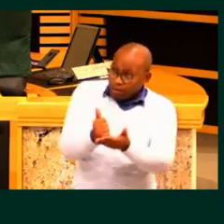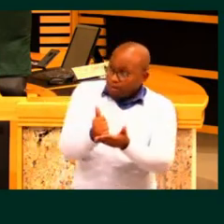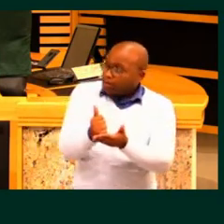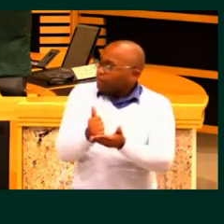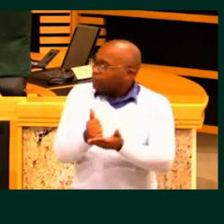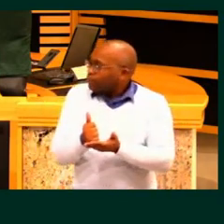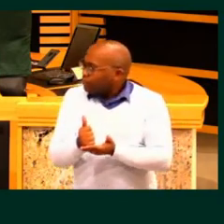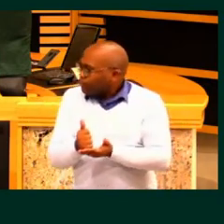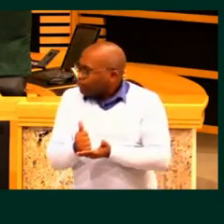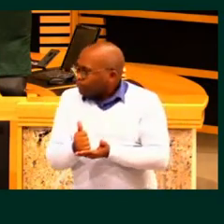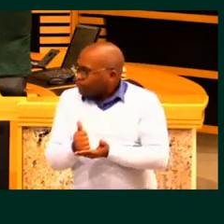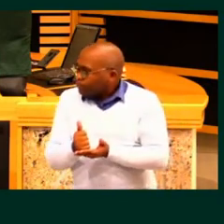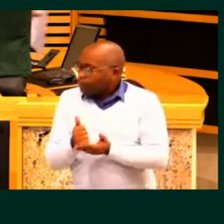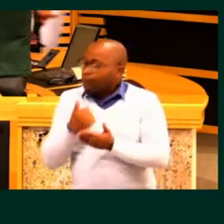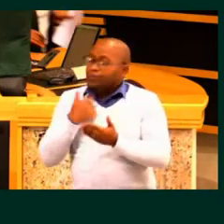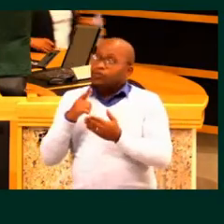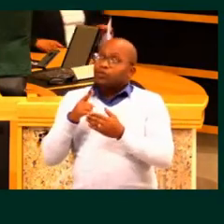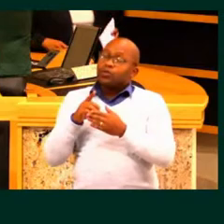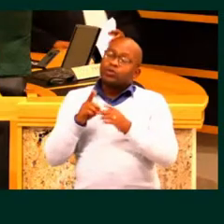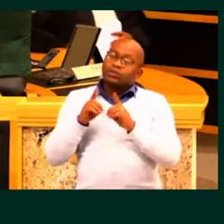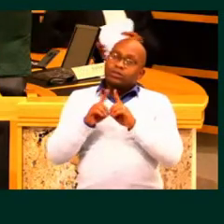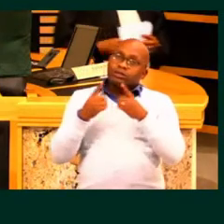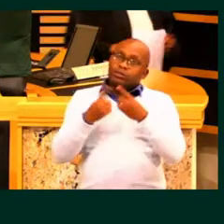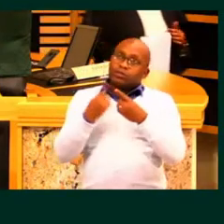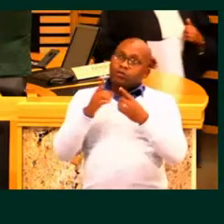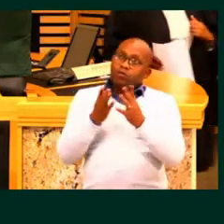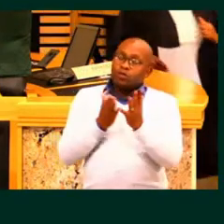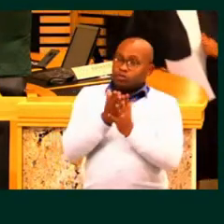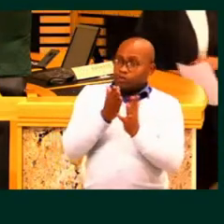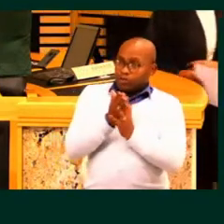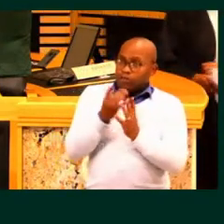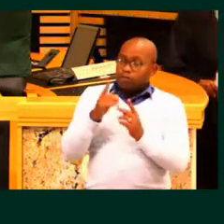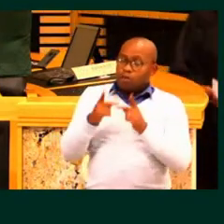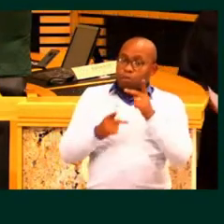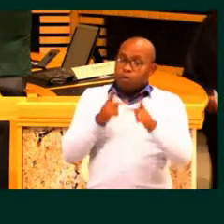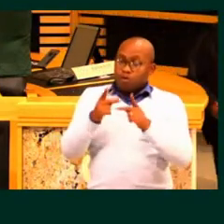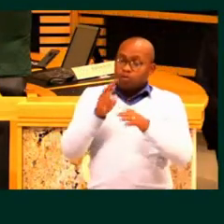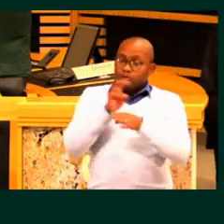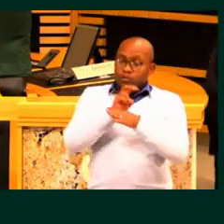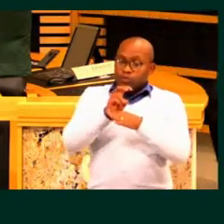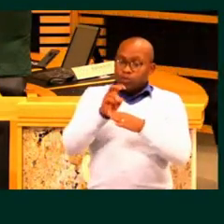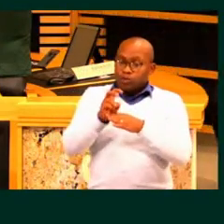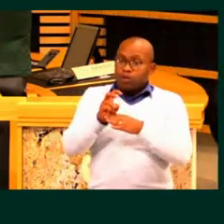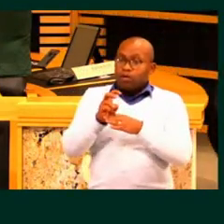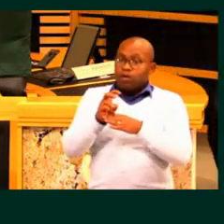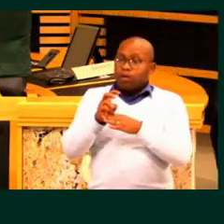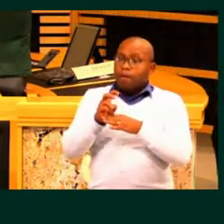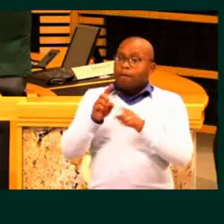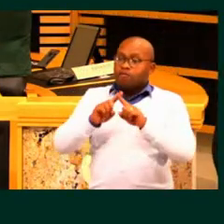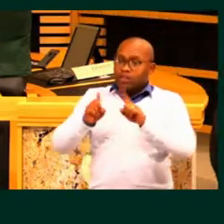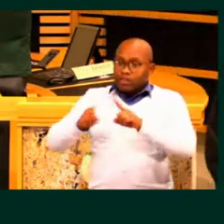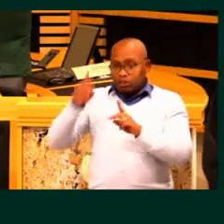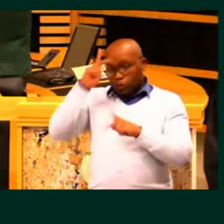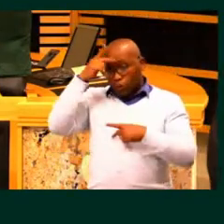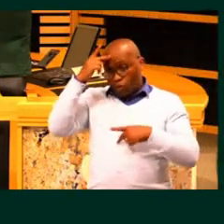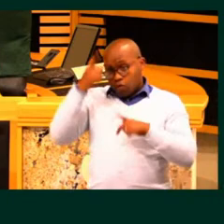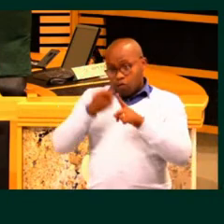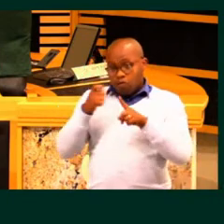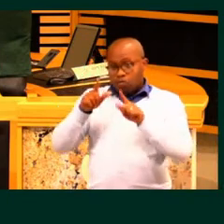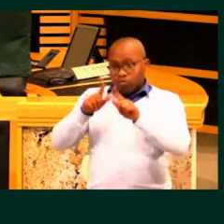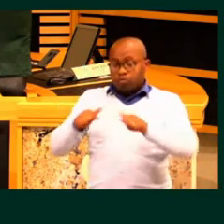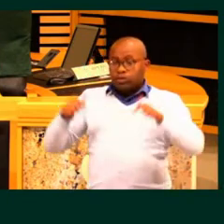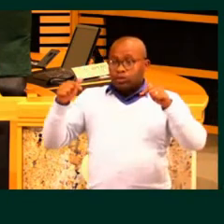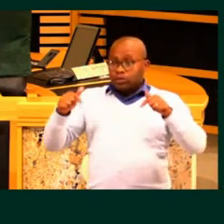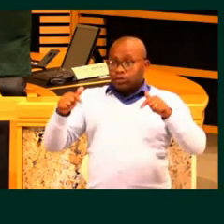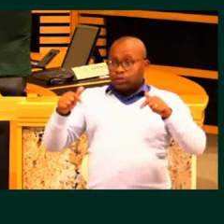presented to the department for intervention and the progress is monitored by various legislative bodies that's the one of honorable